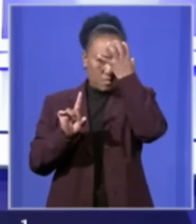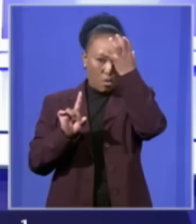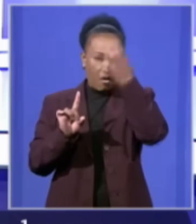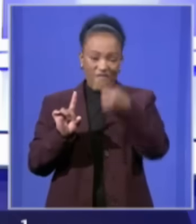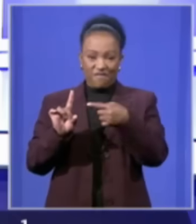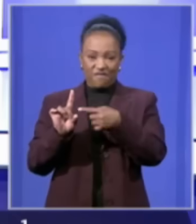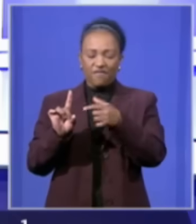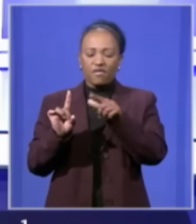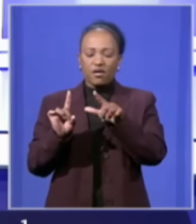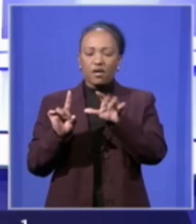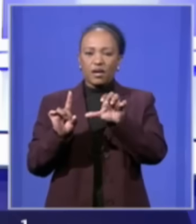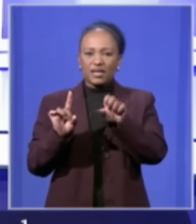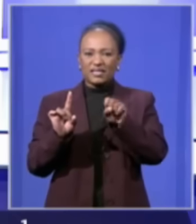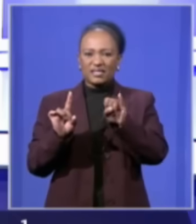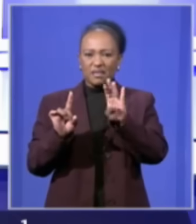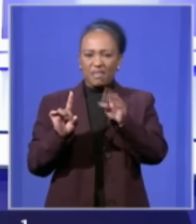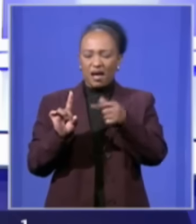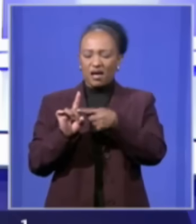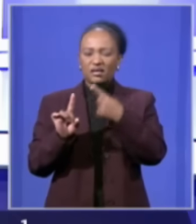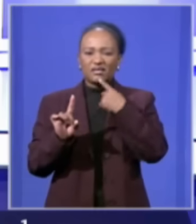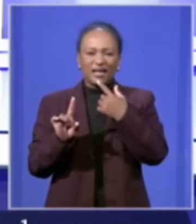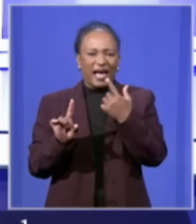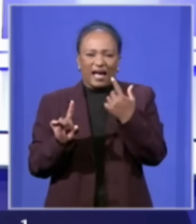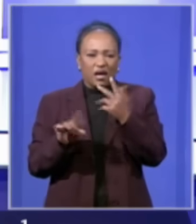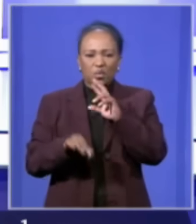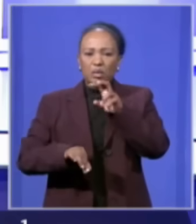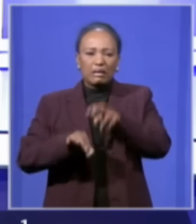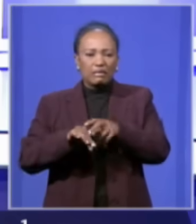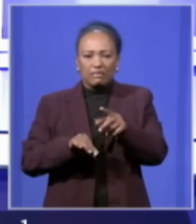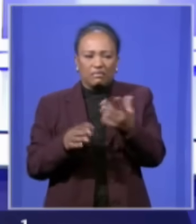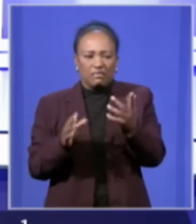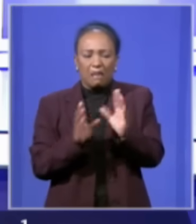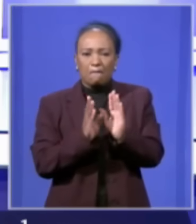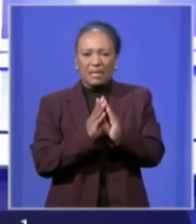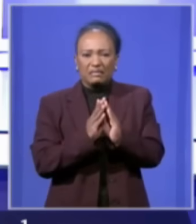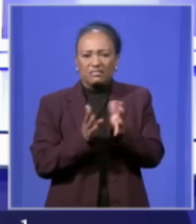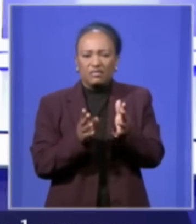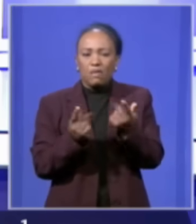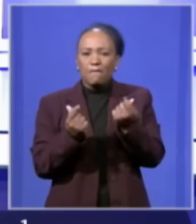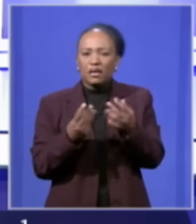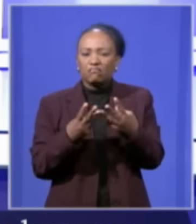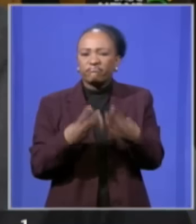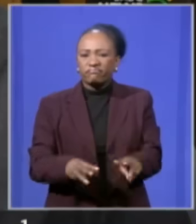tlhoke dipoledišano tše ka ge e le tshenyo ya tšhelete ya balefedi ba motšhelo.